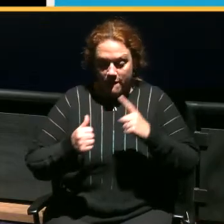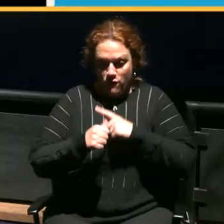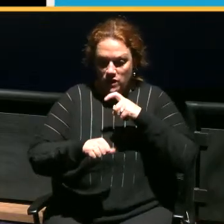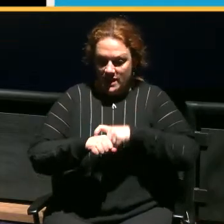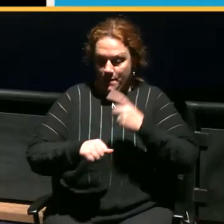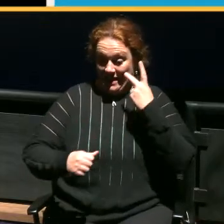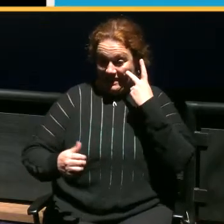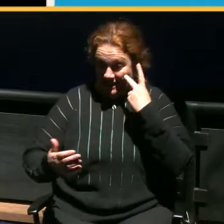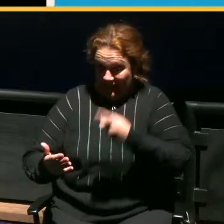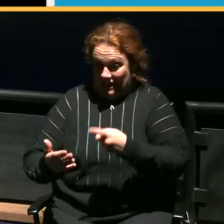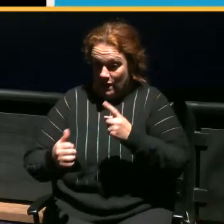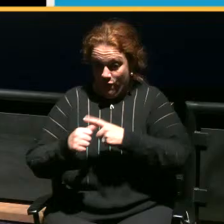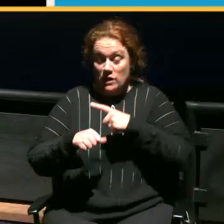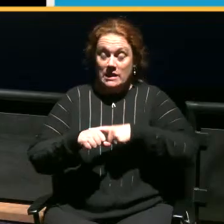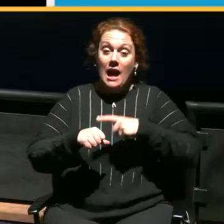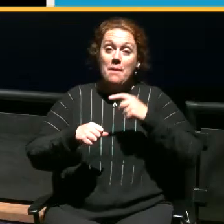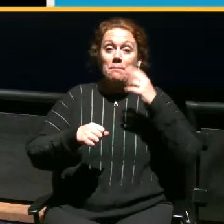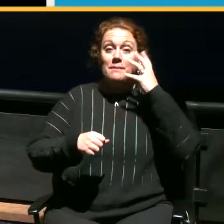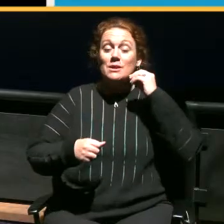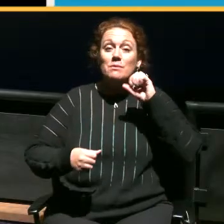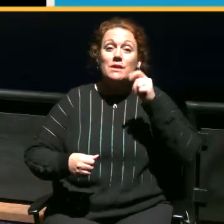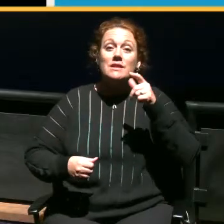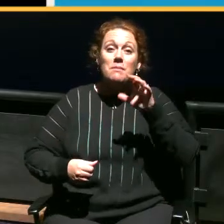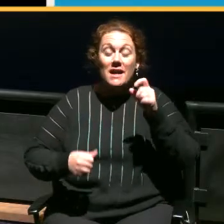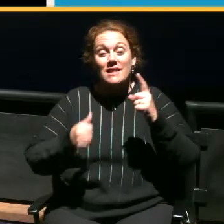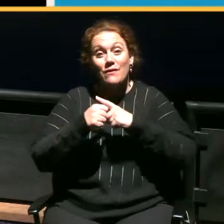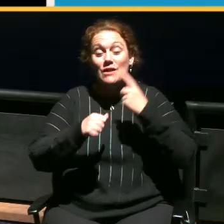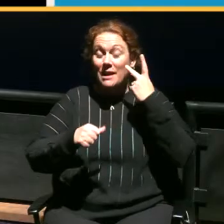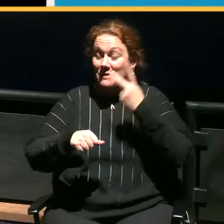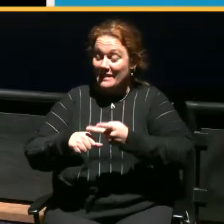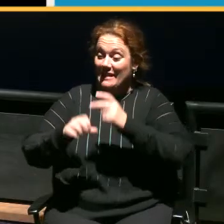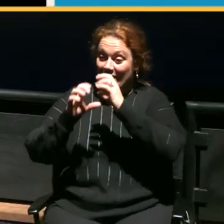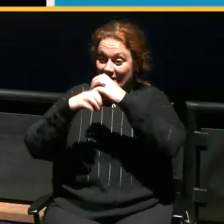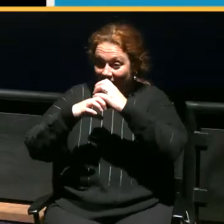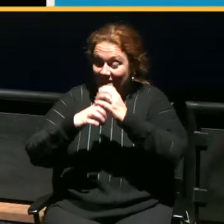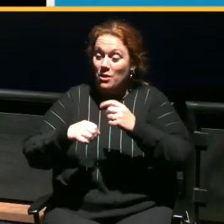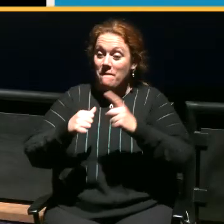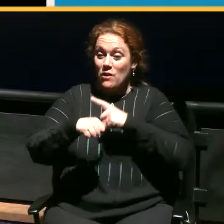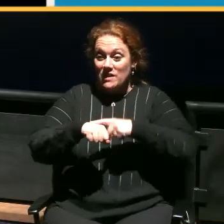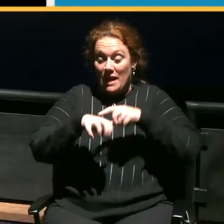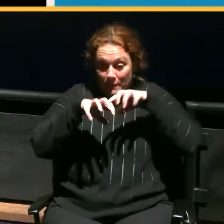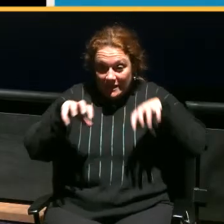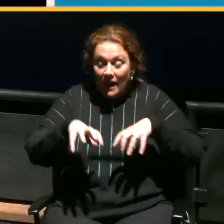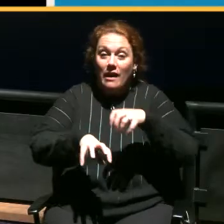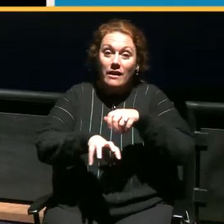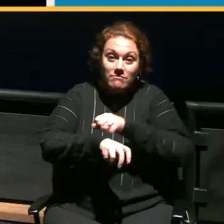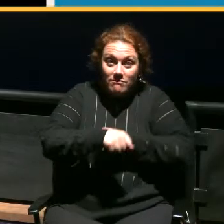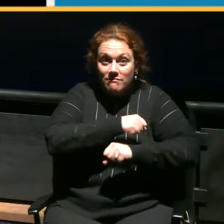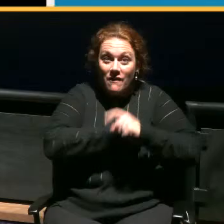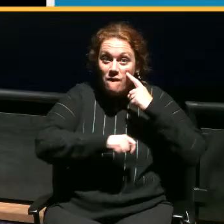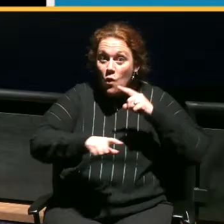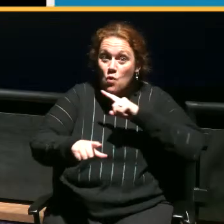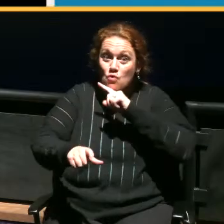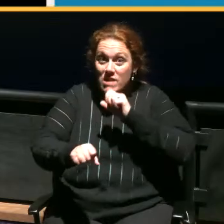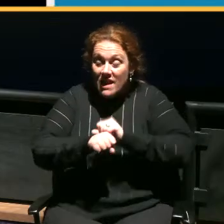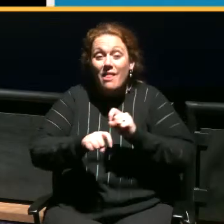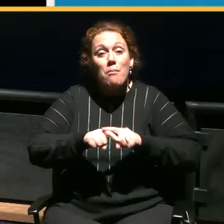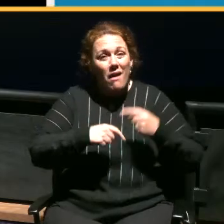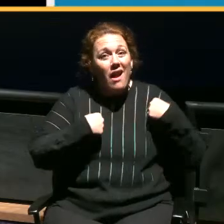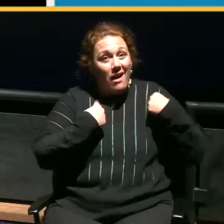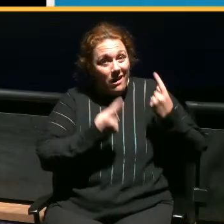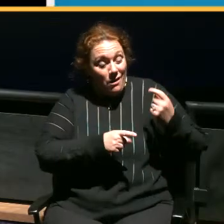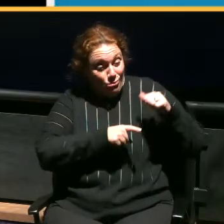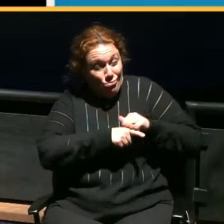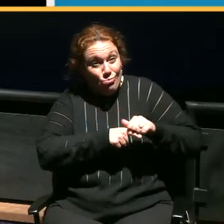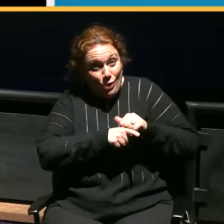it, obviously. It was the first time I'd been in space, the first time I'd seen the telescope, the first time I had done it for real, but I felt like I'd done it 100 times.